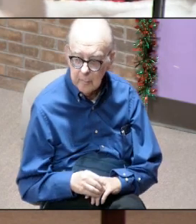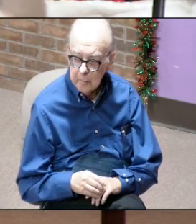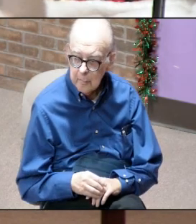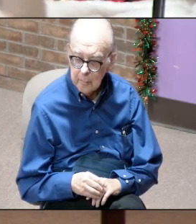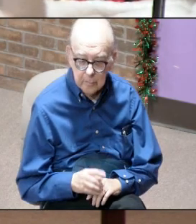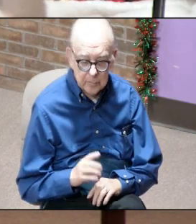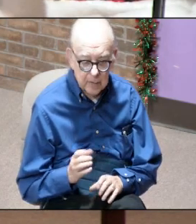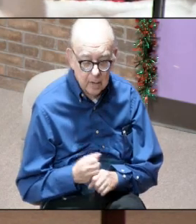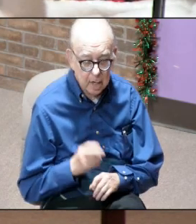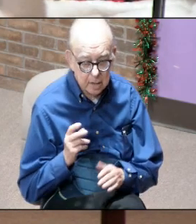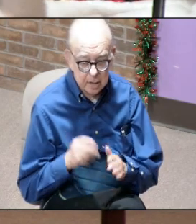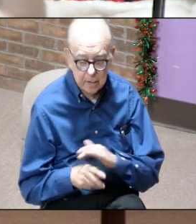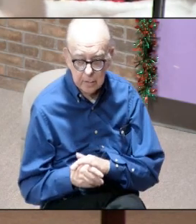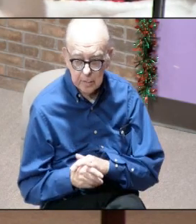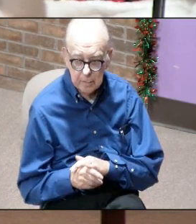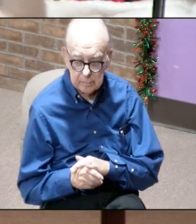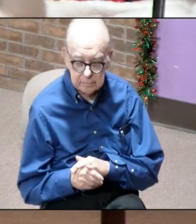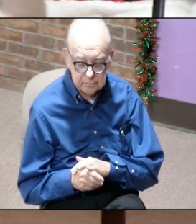had gotten killed.